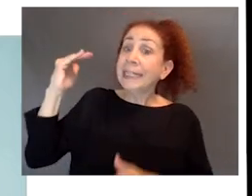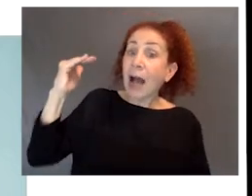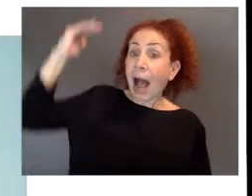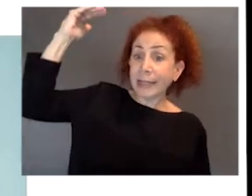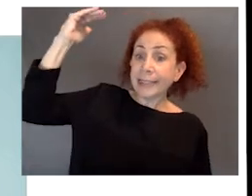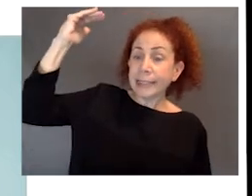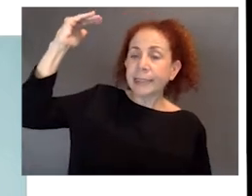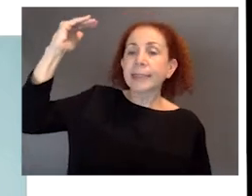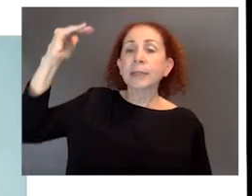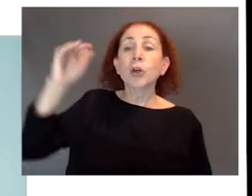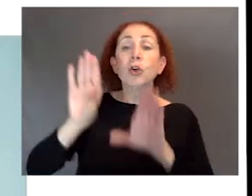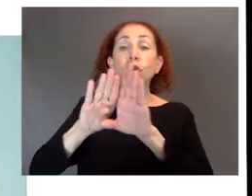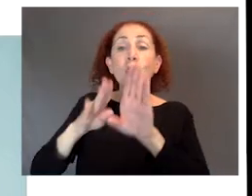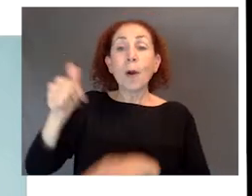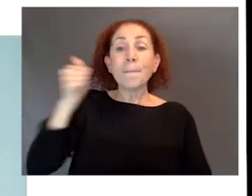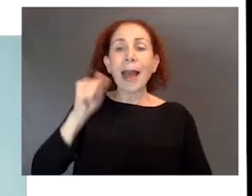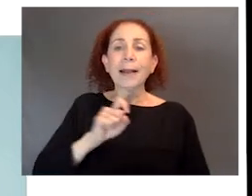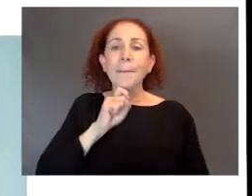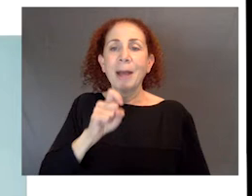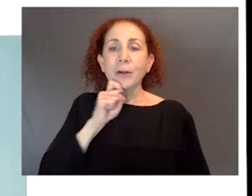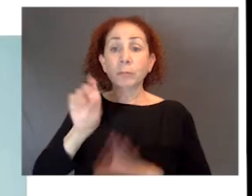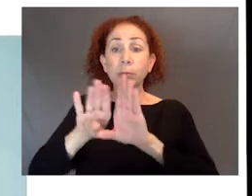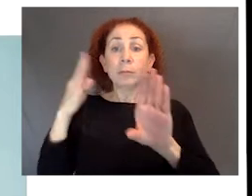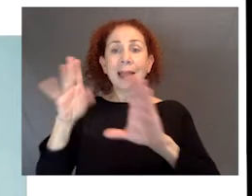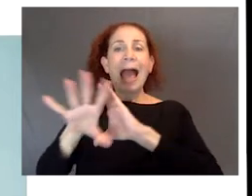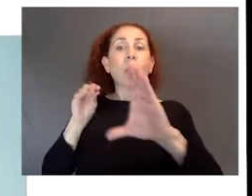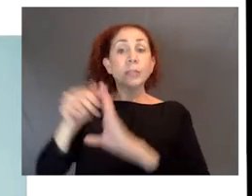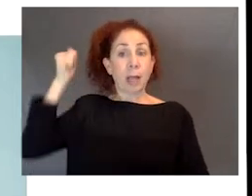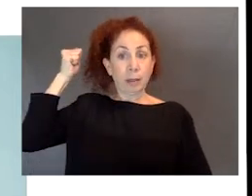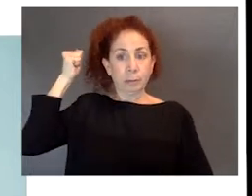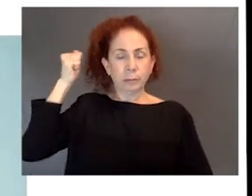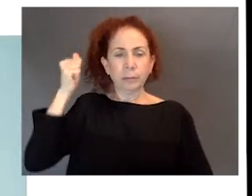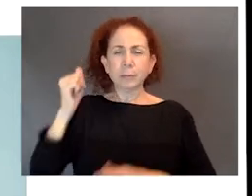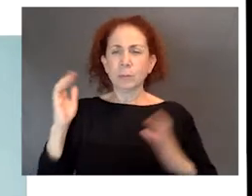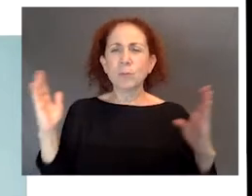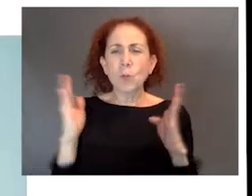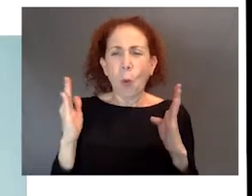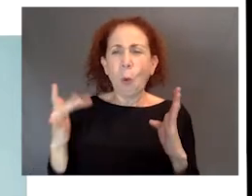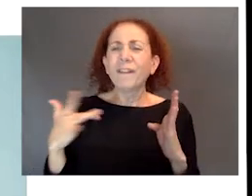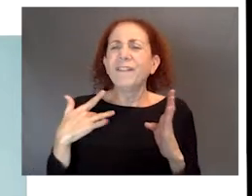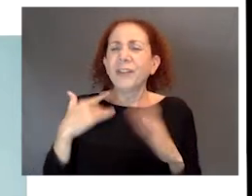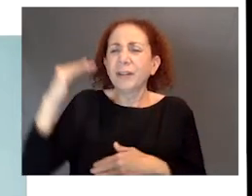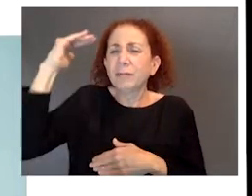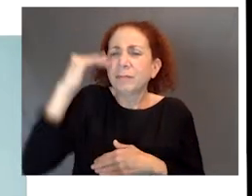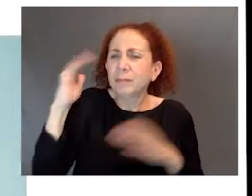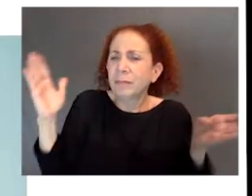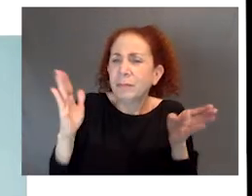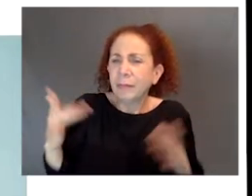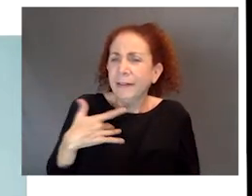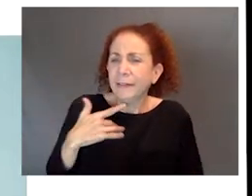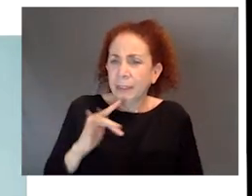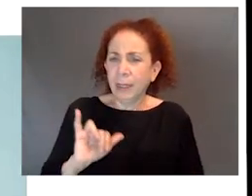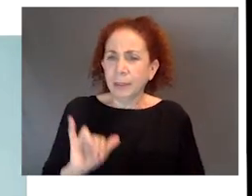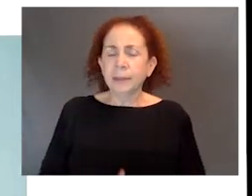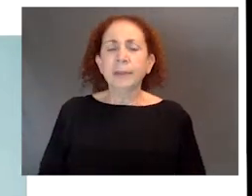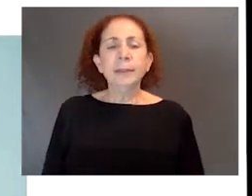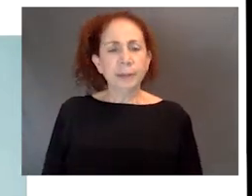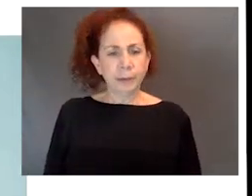and metal grated door at the back, leading outside. The room is small and oppressive, even